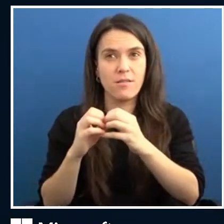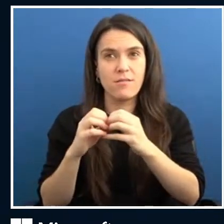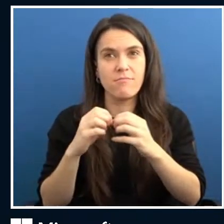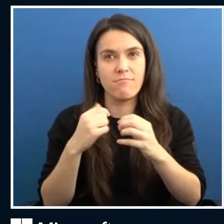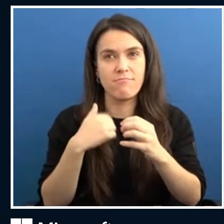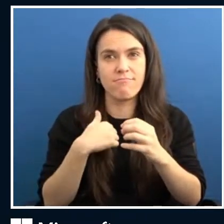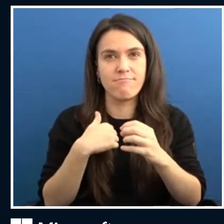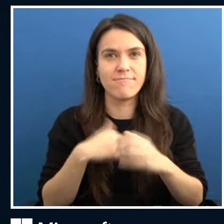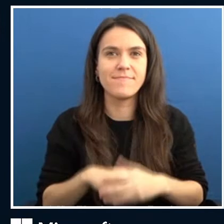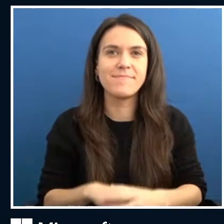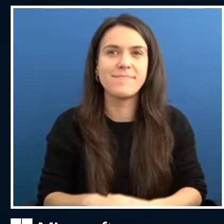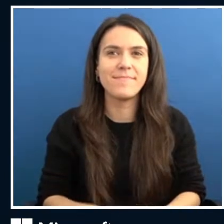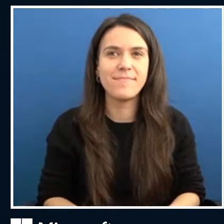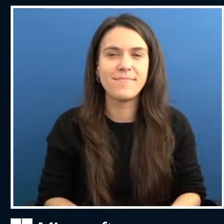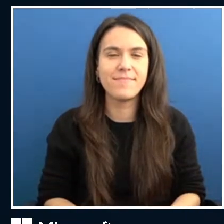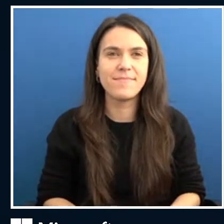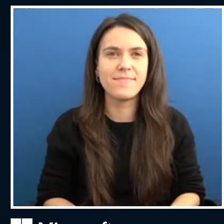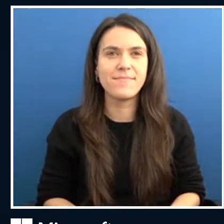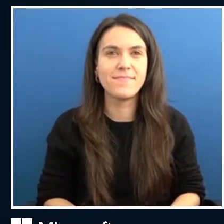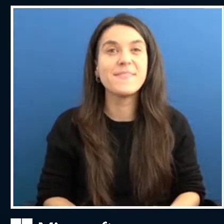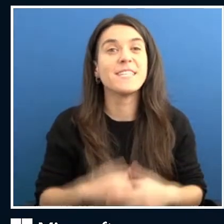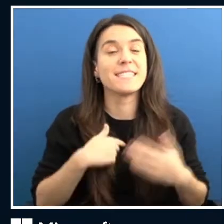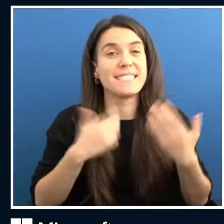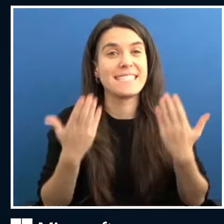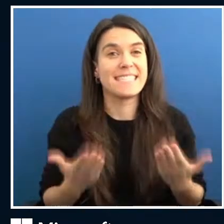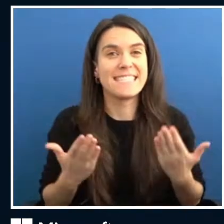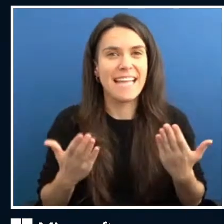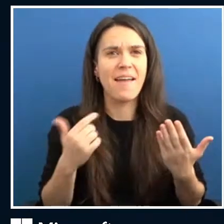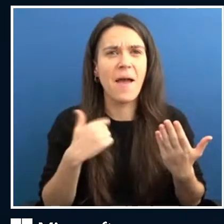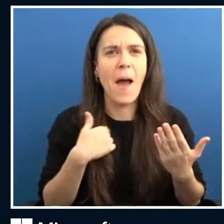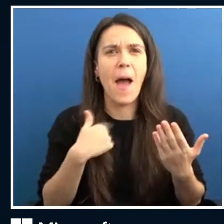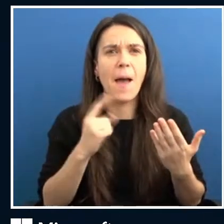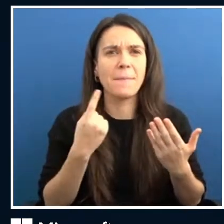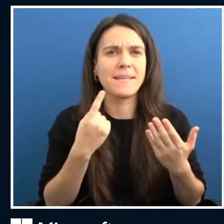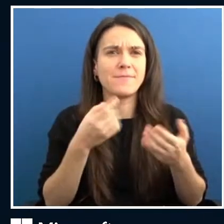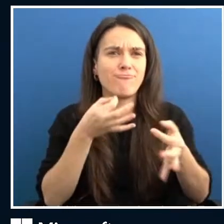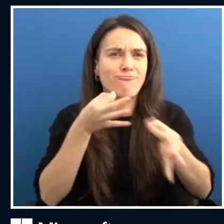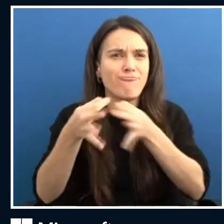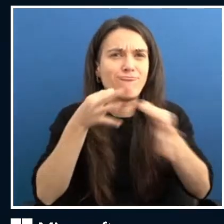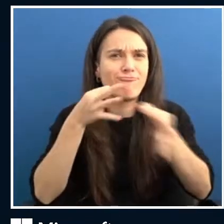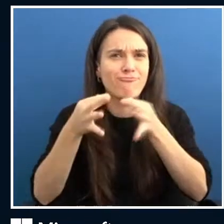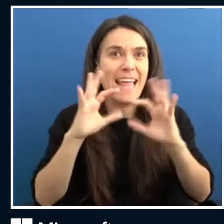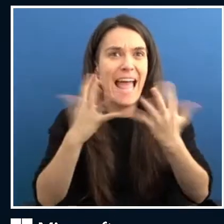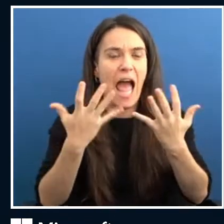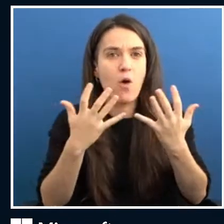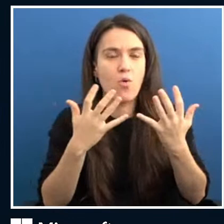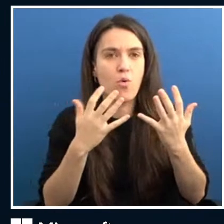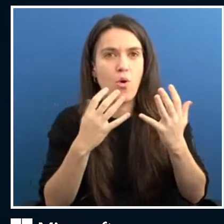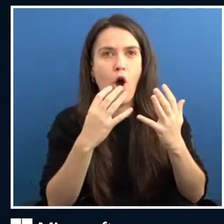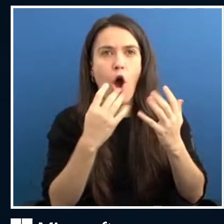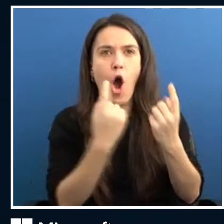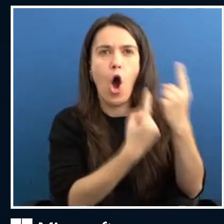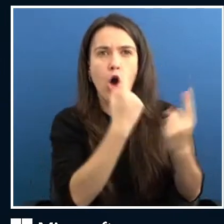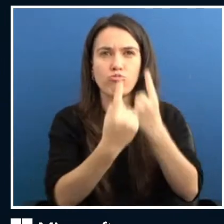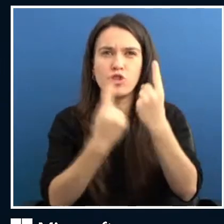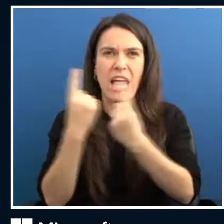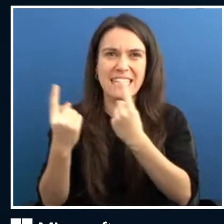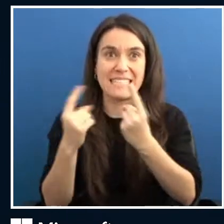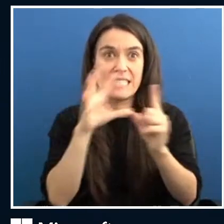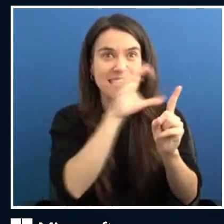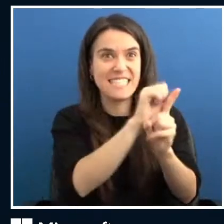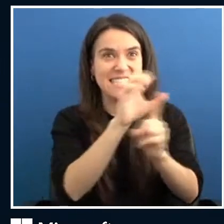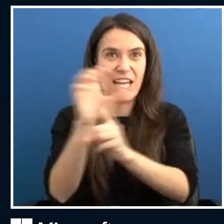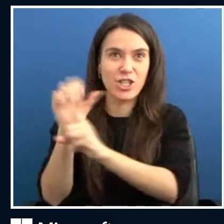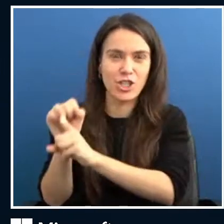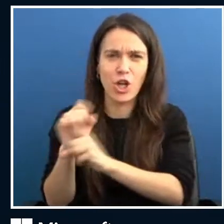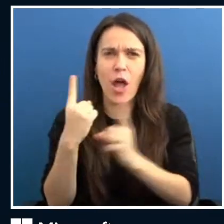So today I'm going to be talking about how object detection works, how to build an object detection model,